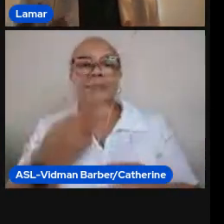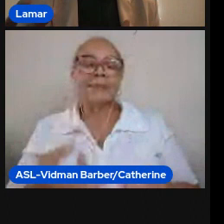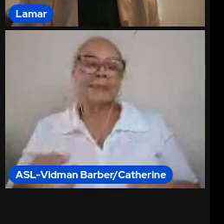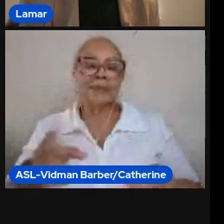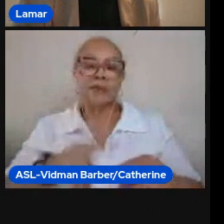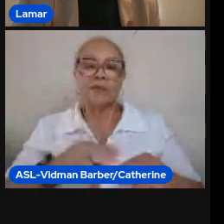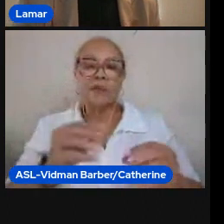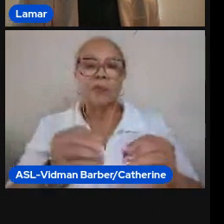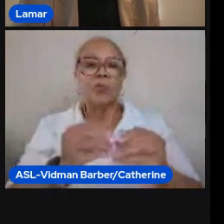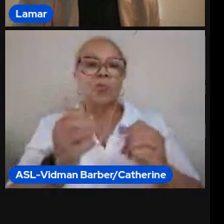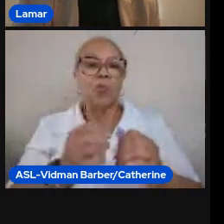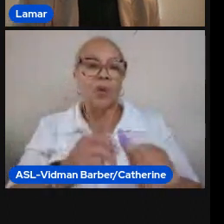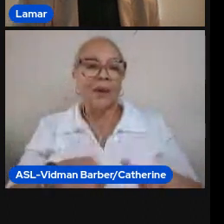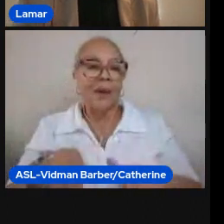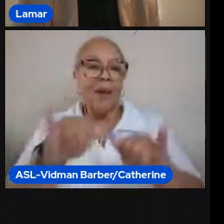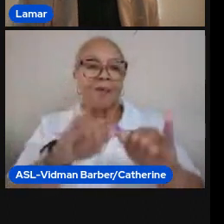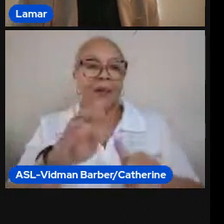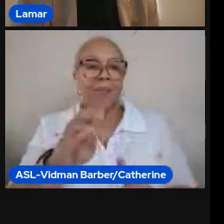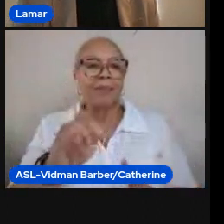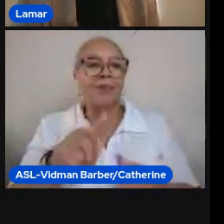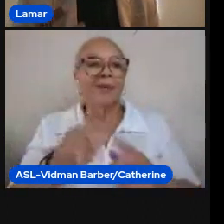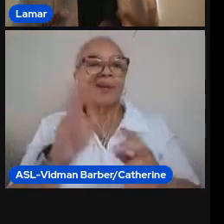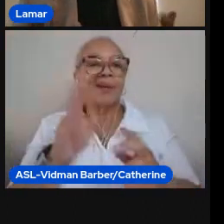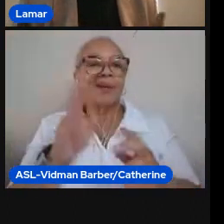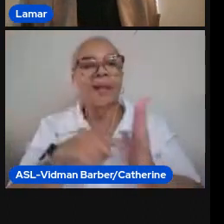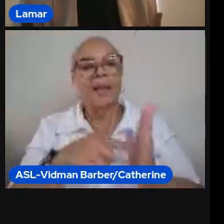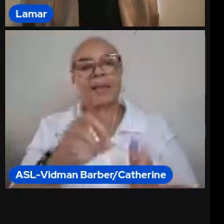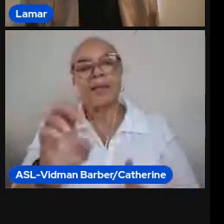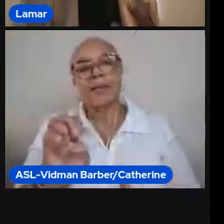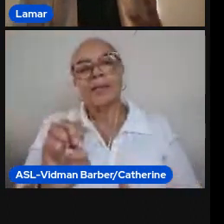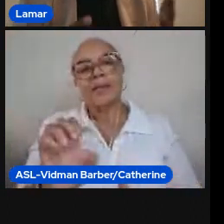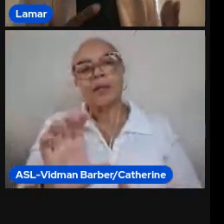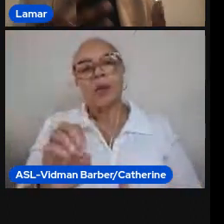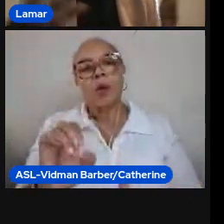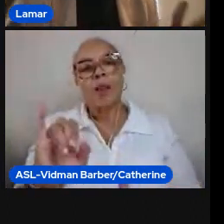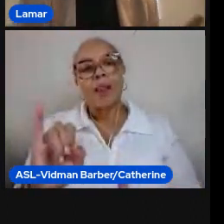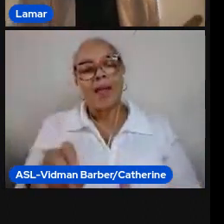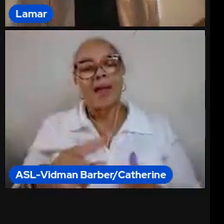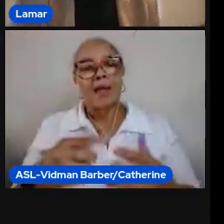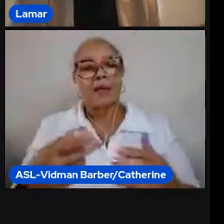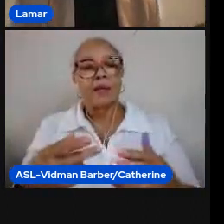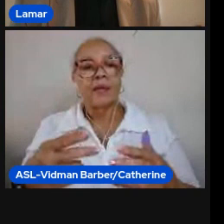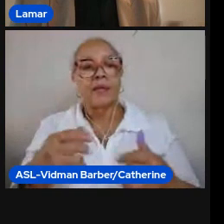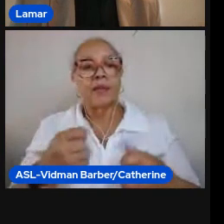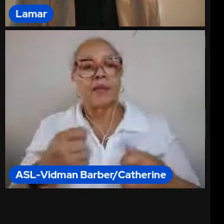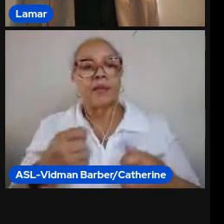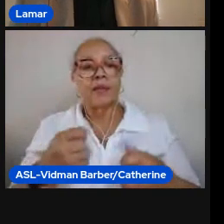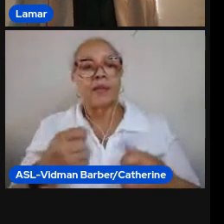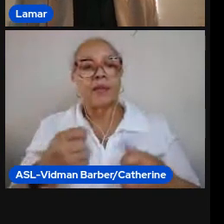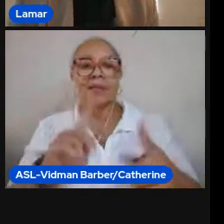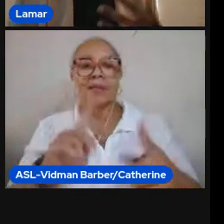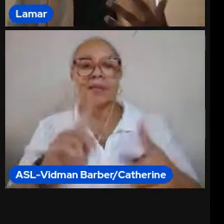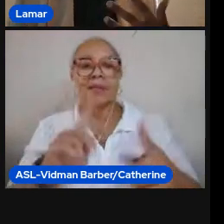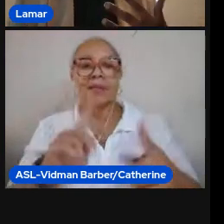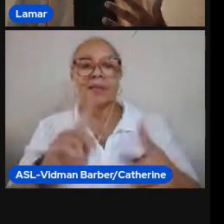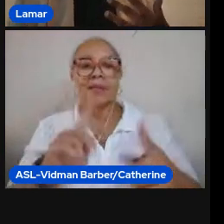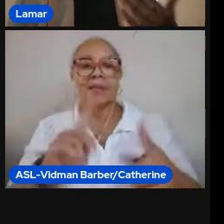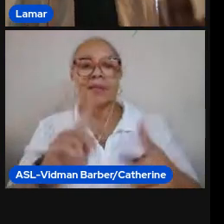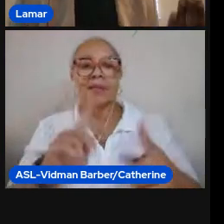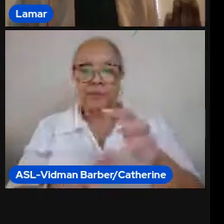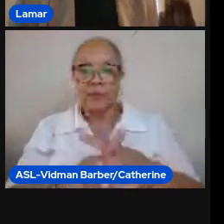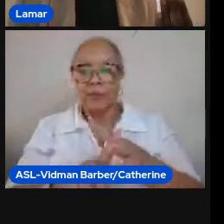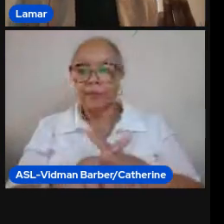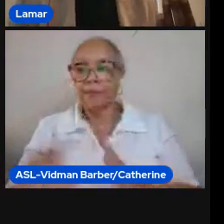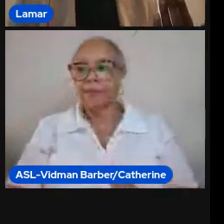common bacteria such as E. coli, right? And this in itself creates like a whole range of other problems. So